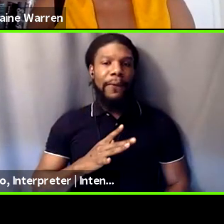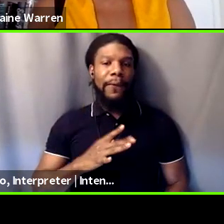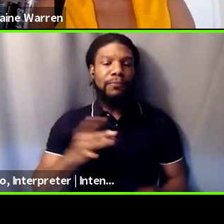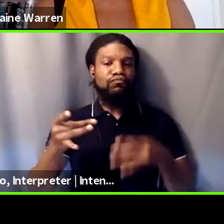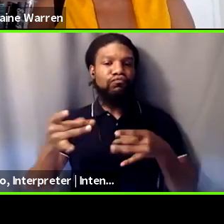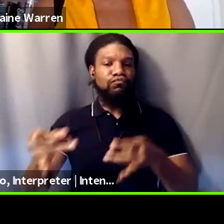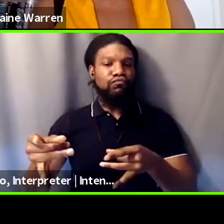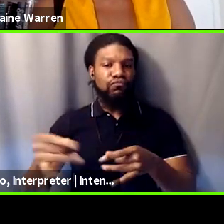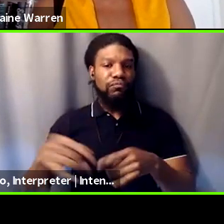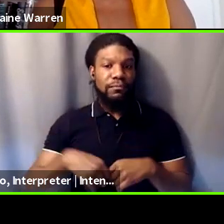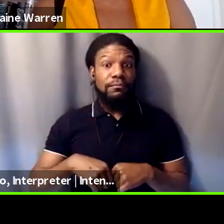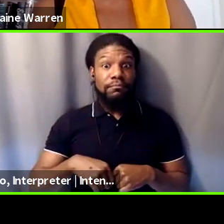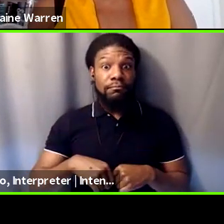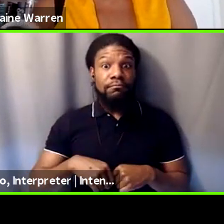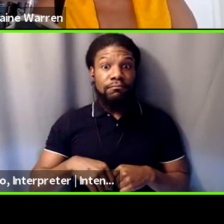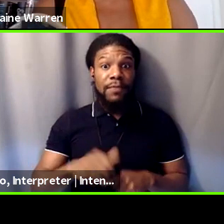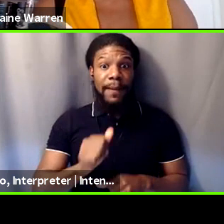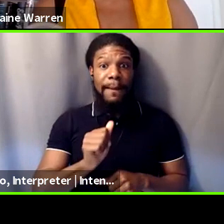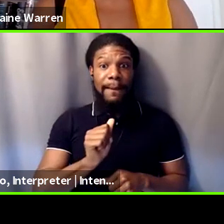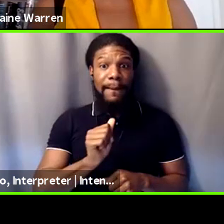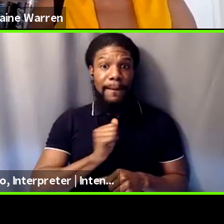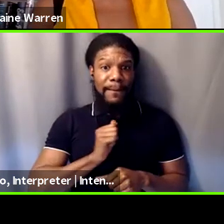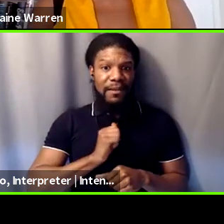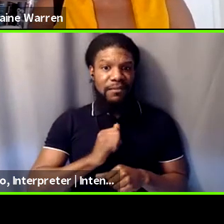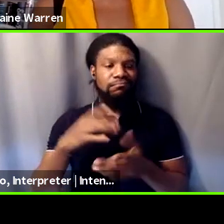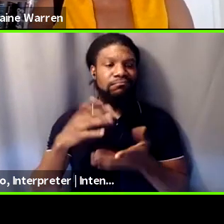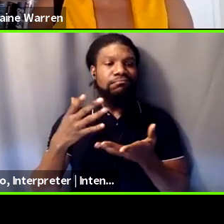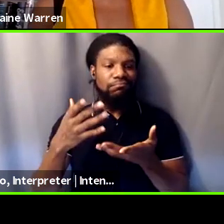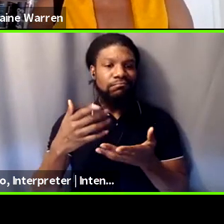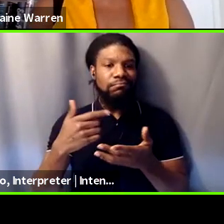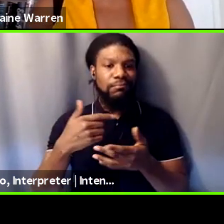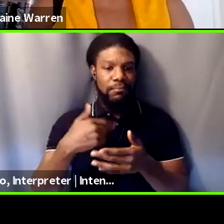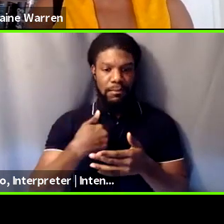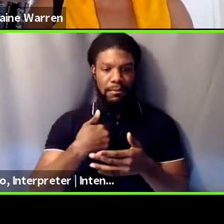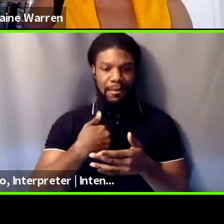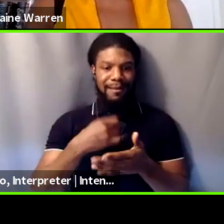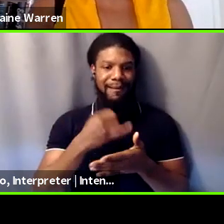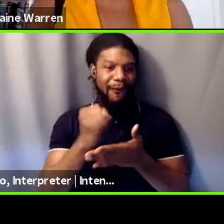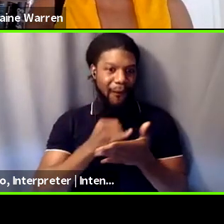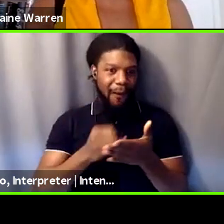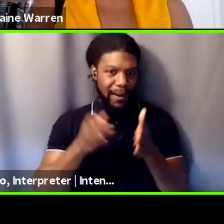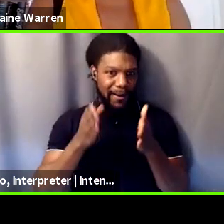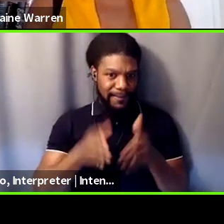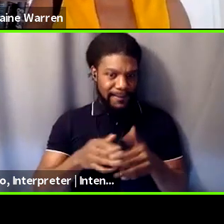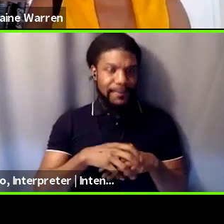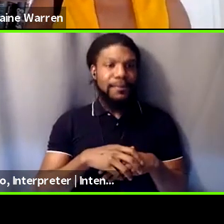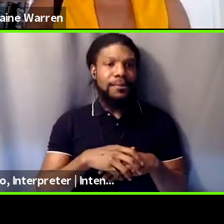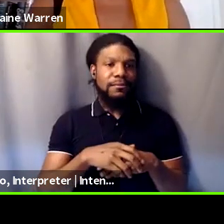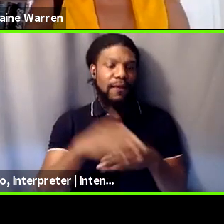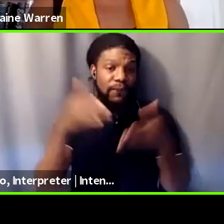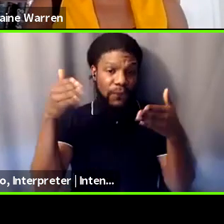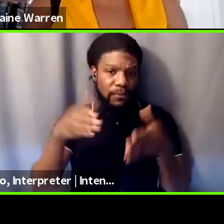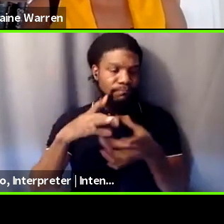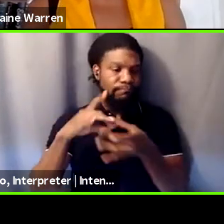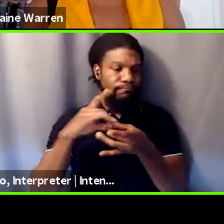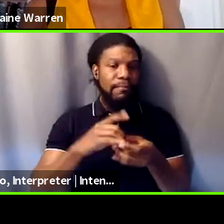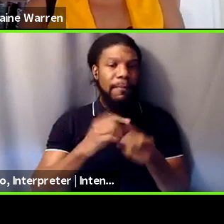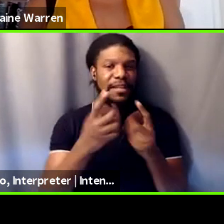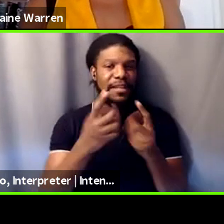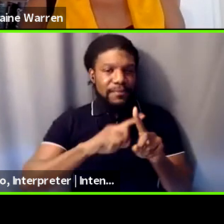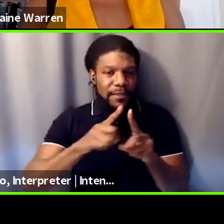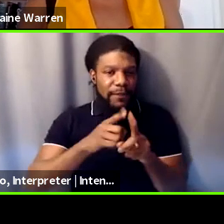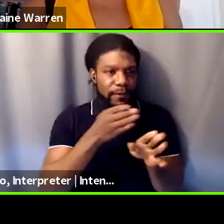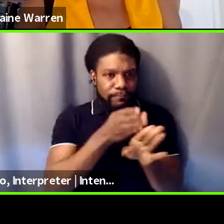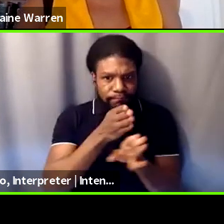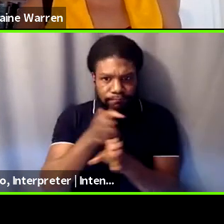I am an interdisciplinary artist. I'm sitting in my living room studio workspace. I'm